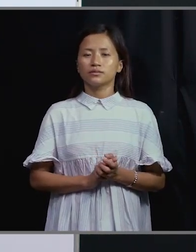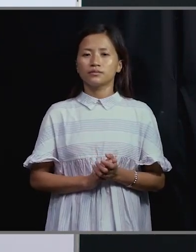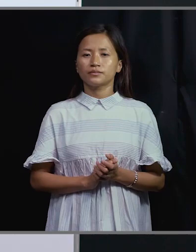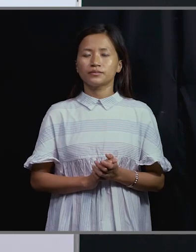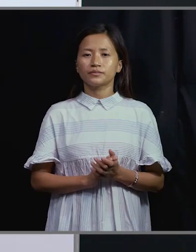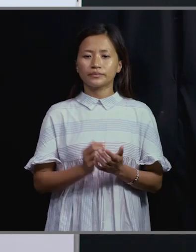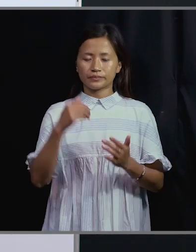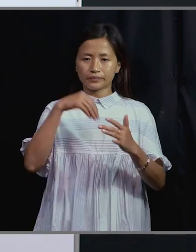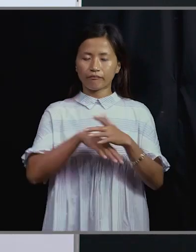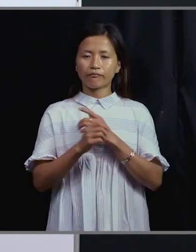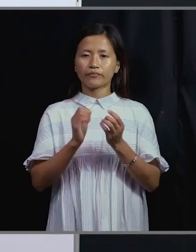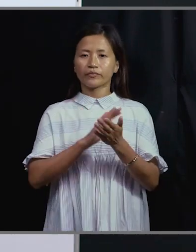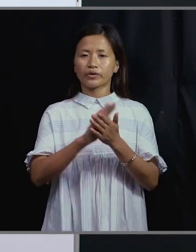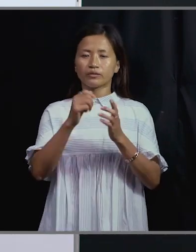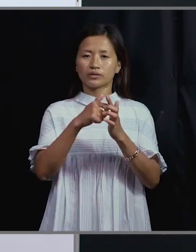in the haloalkanes,